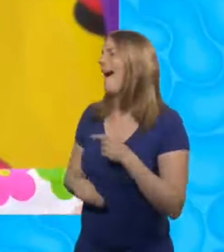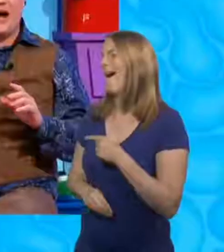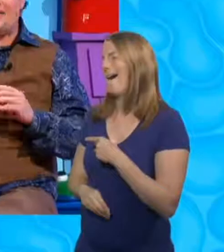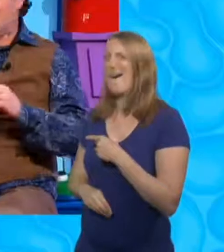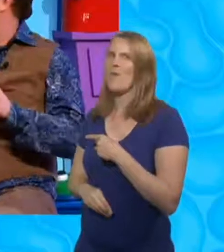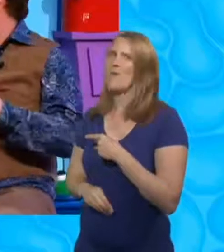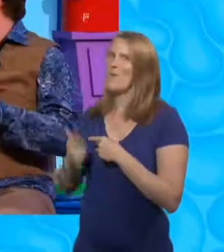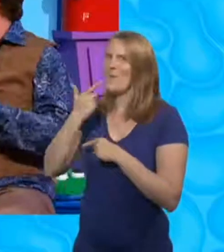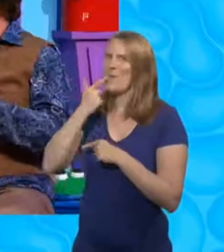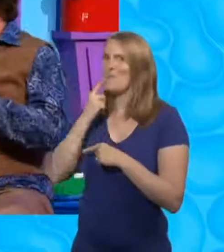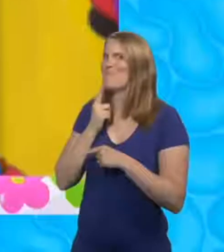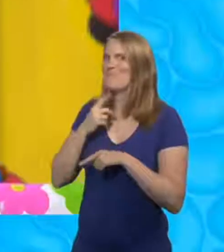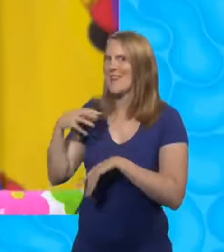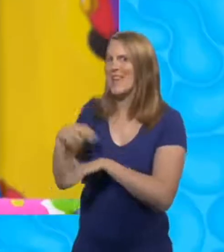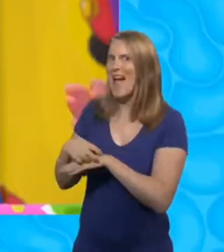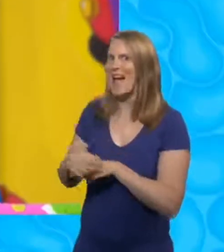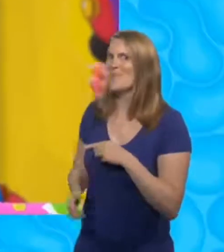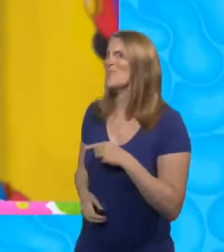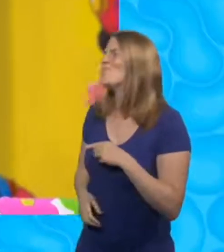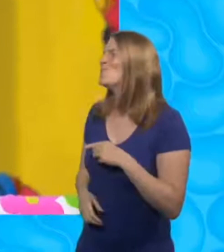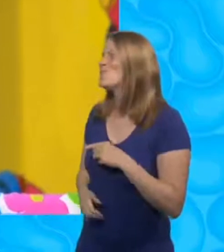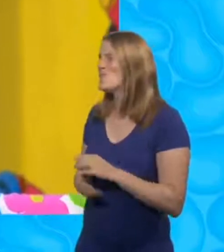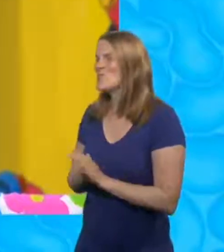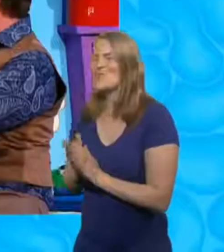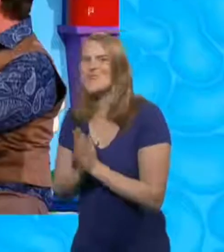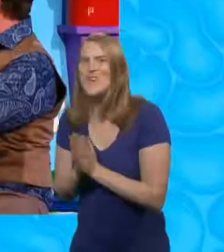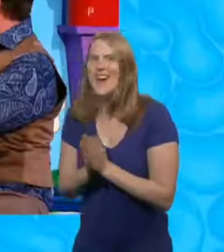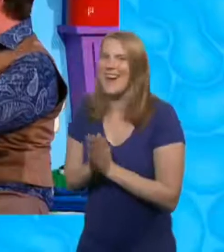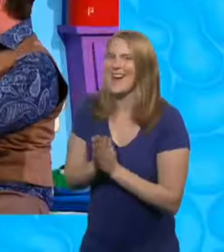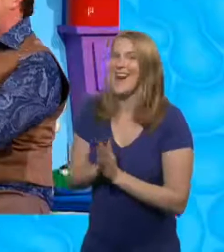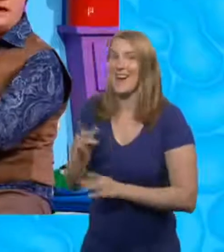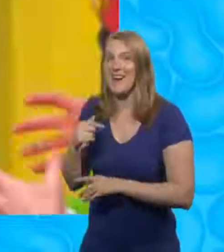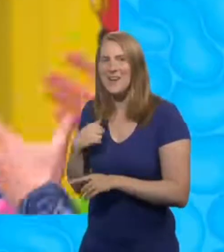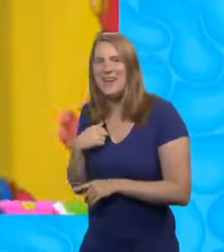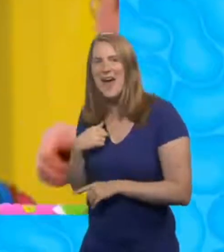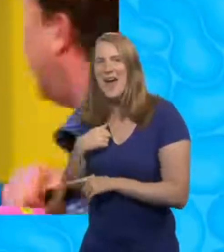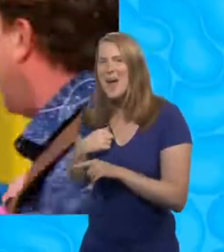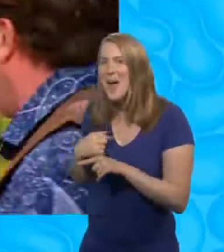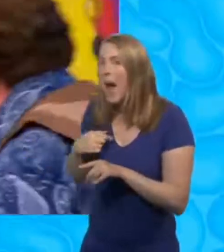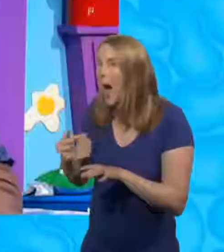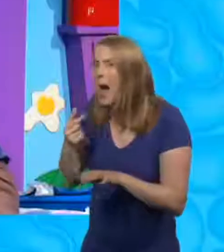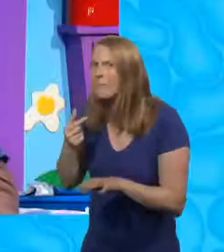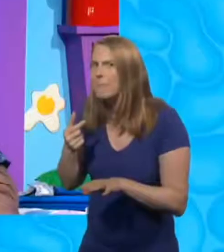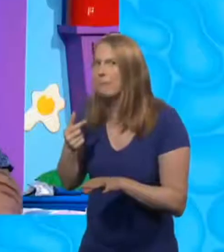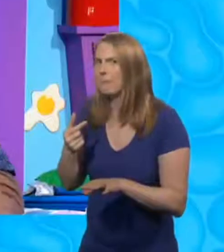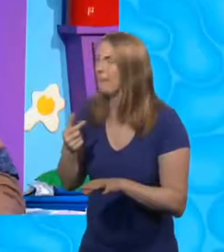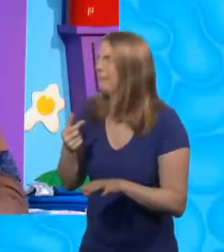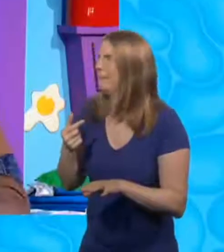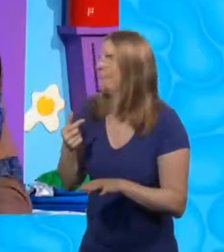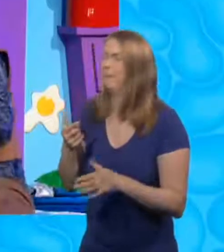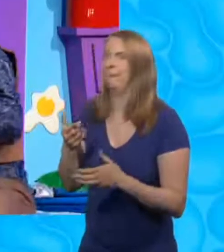That's a good idea. We could have some scrummy cake, couldn't we? No, oh, now, can I have a slice of cake?